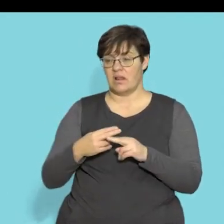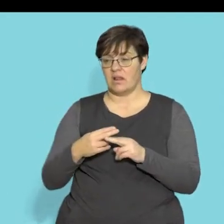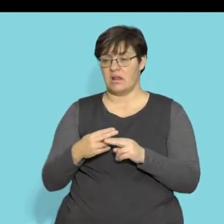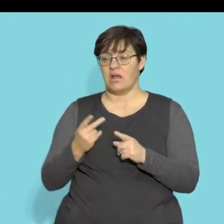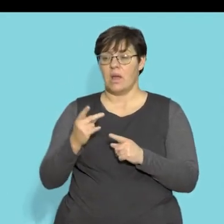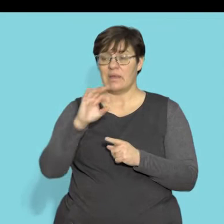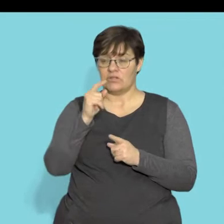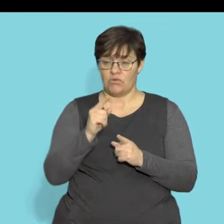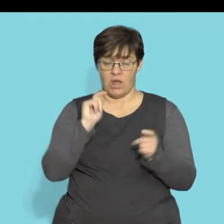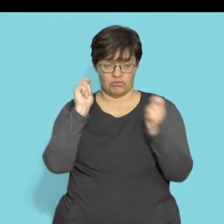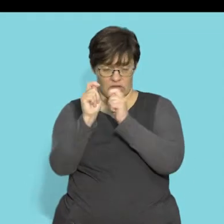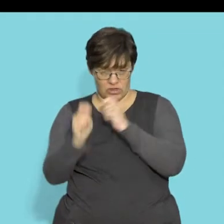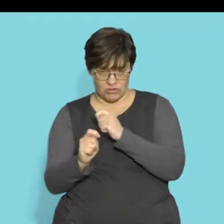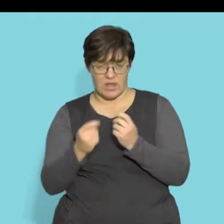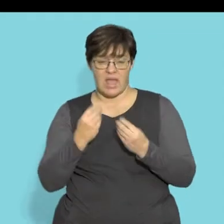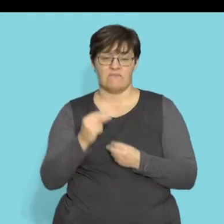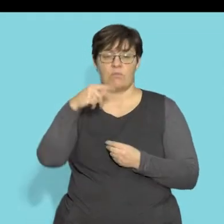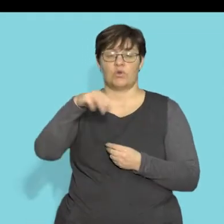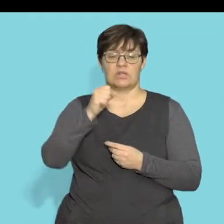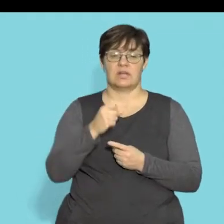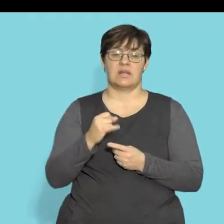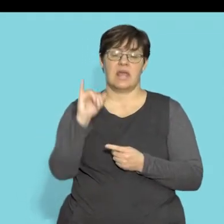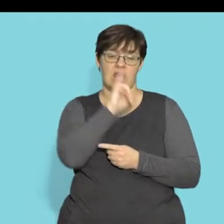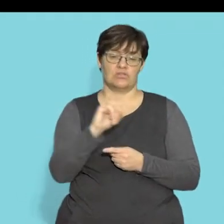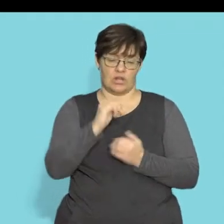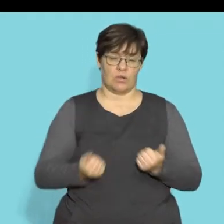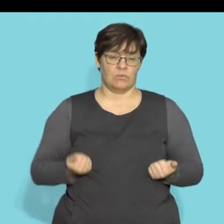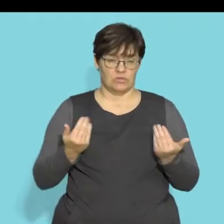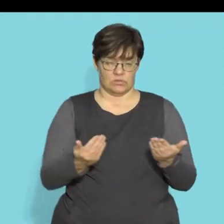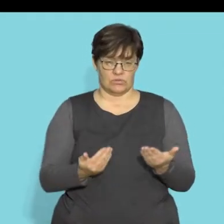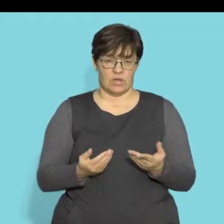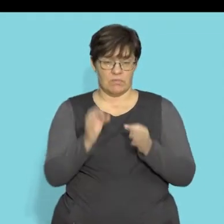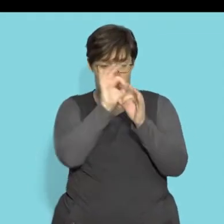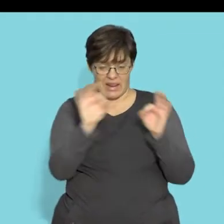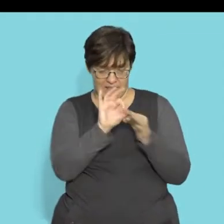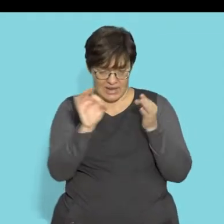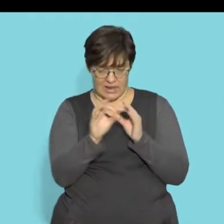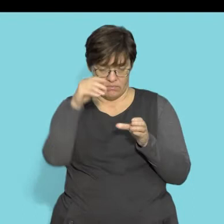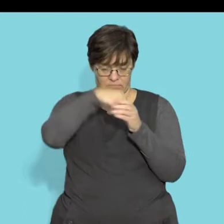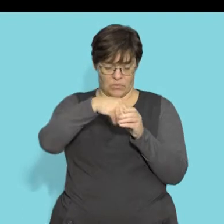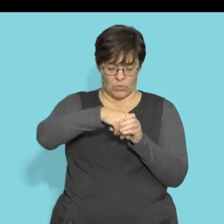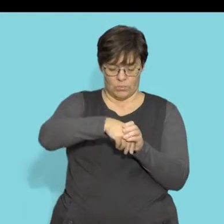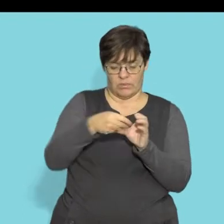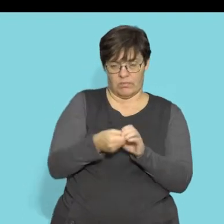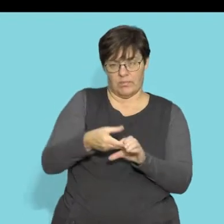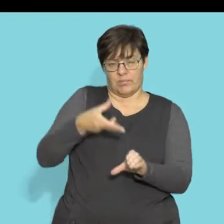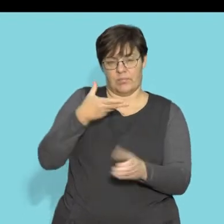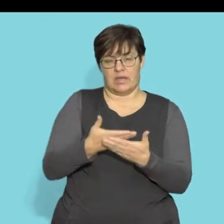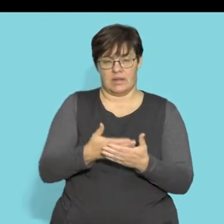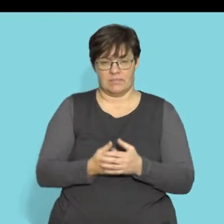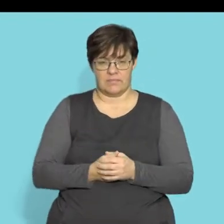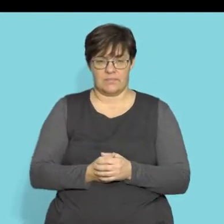recombinant bacteria, we have the protein insulin produced, and that is then purified and packed for human consumption.